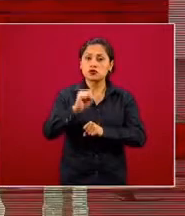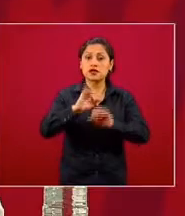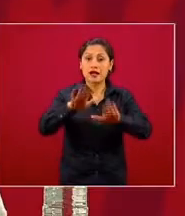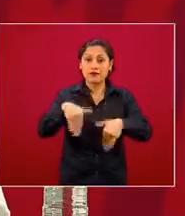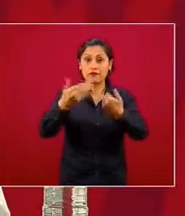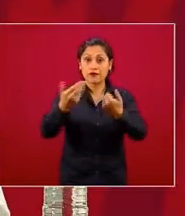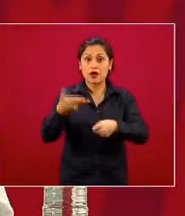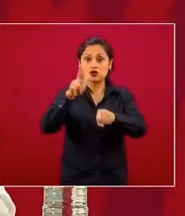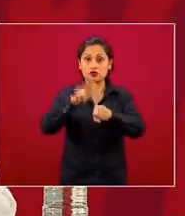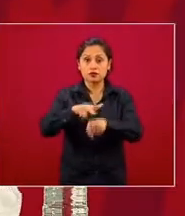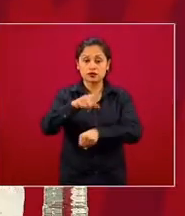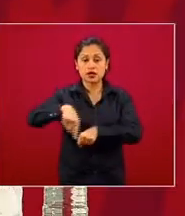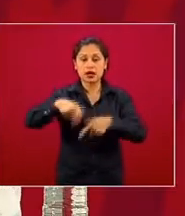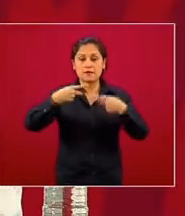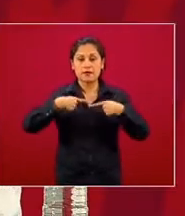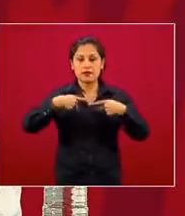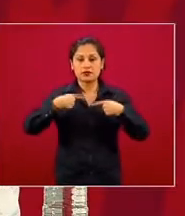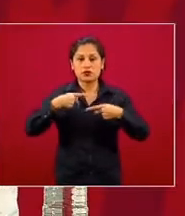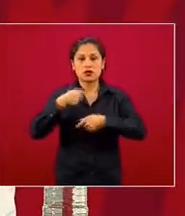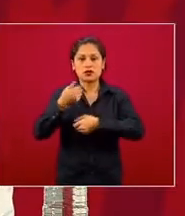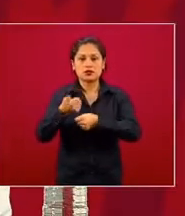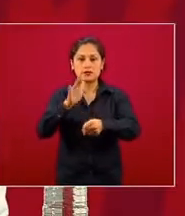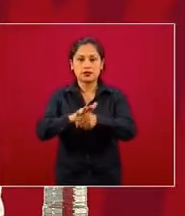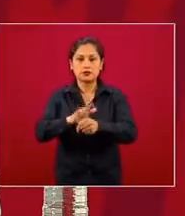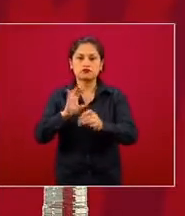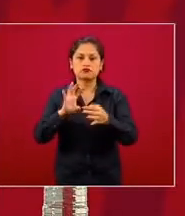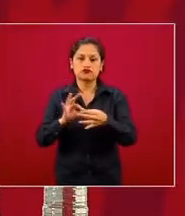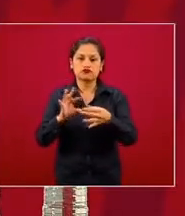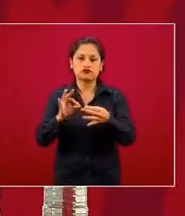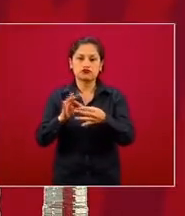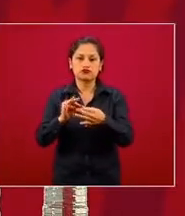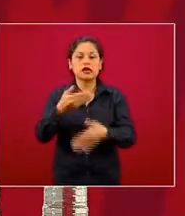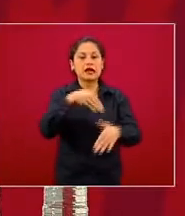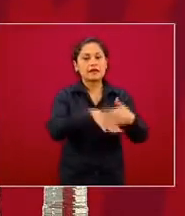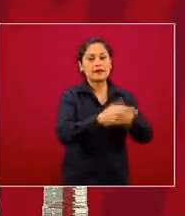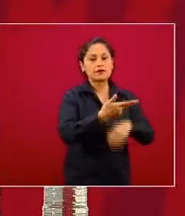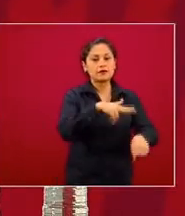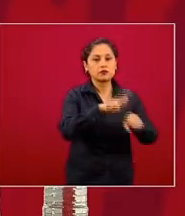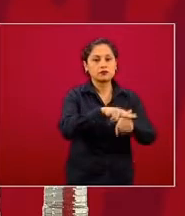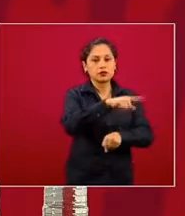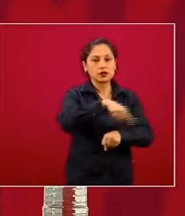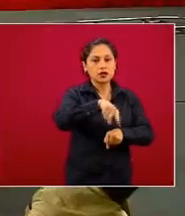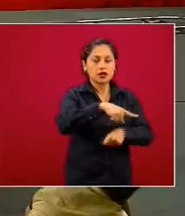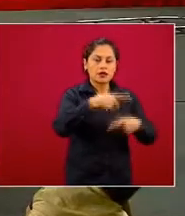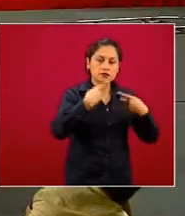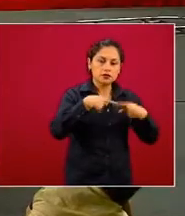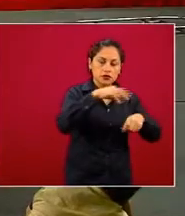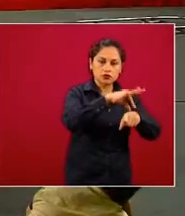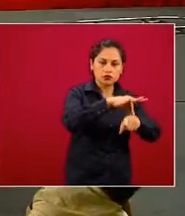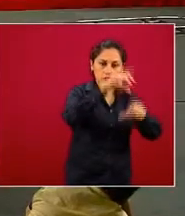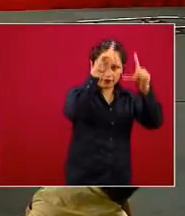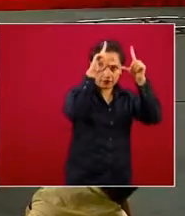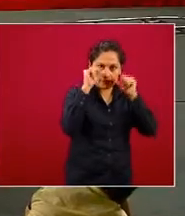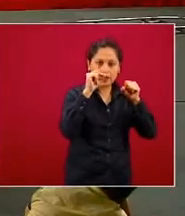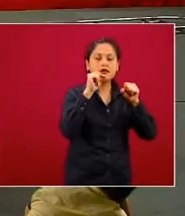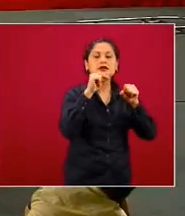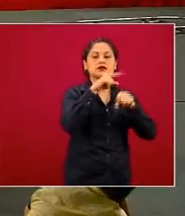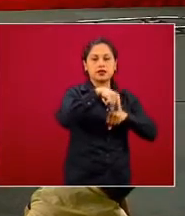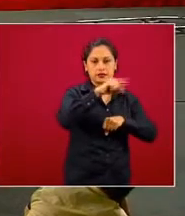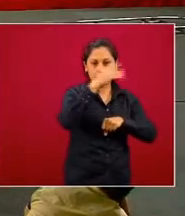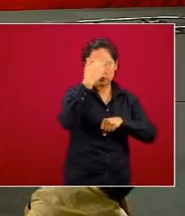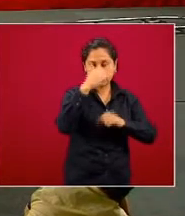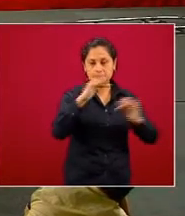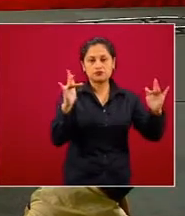and of course, hospitales y the obviamente el personal social de salud, workers, nurses, trabajadores and sociales y doctors who enfermeras que are están working in trabajando this en esta campaign who